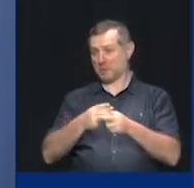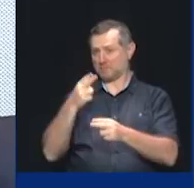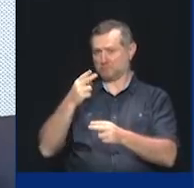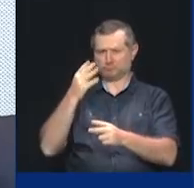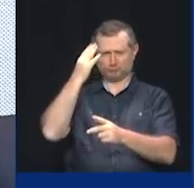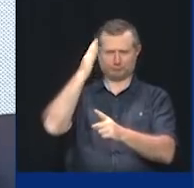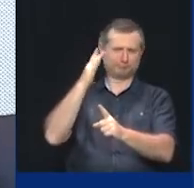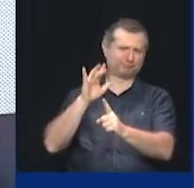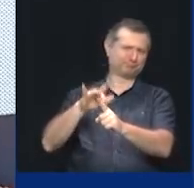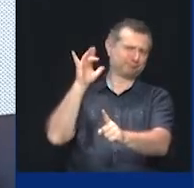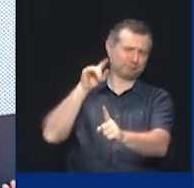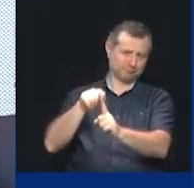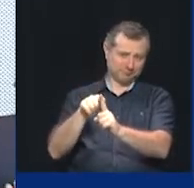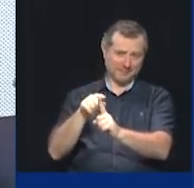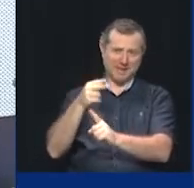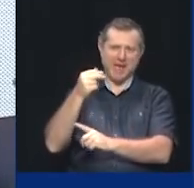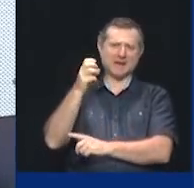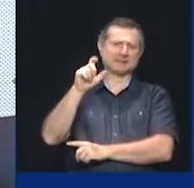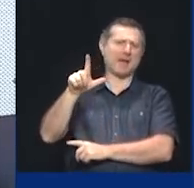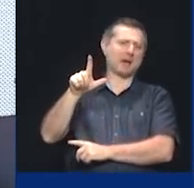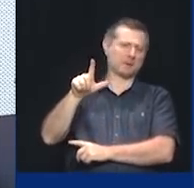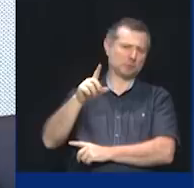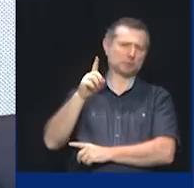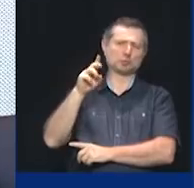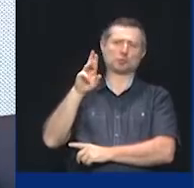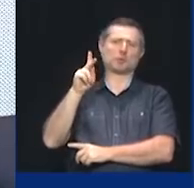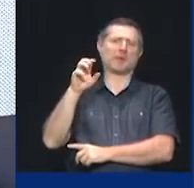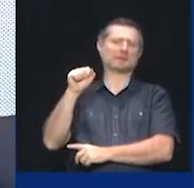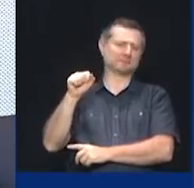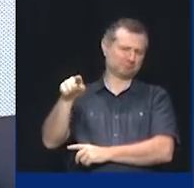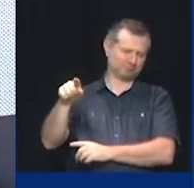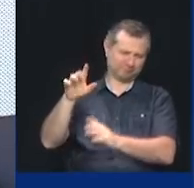give Hazel a round of applause.